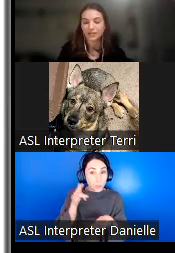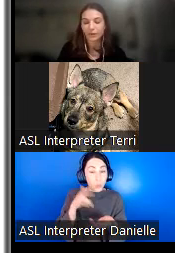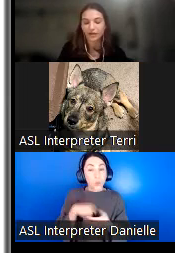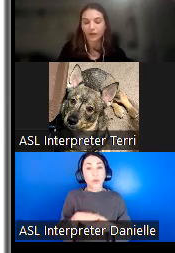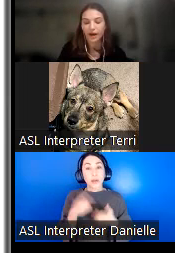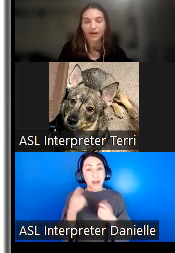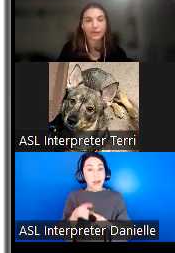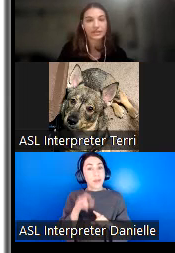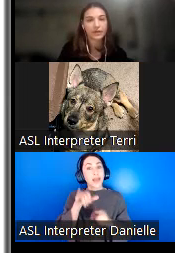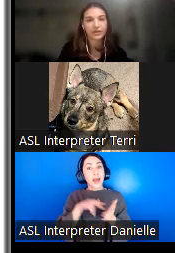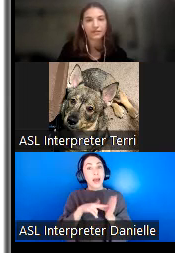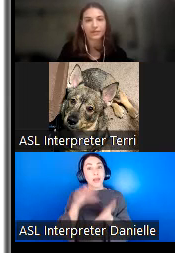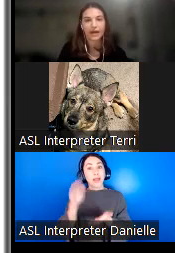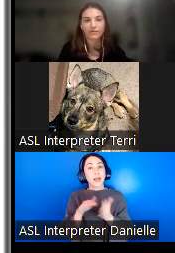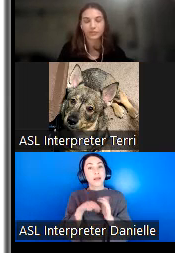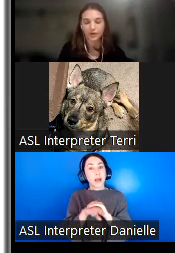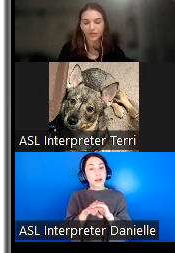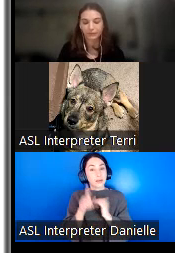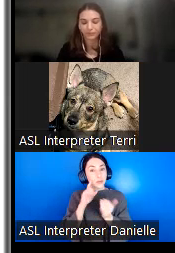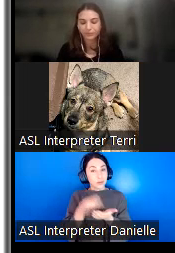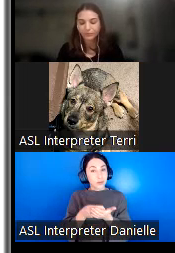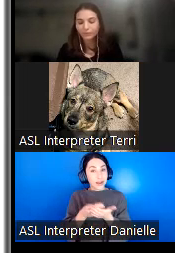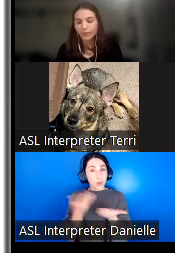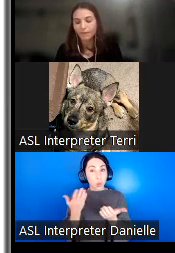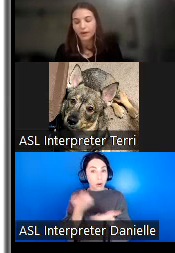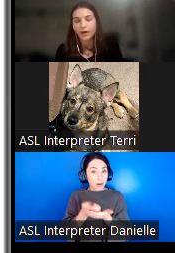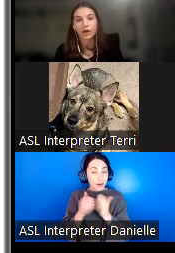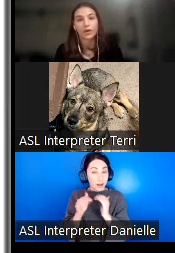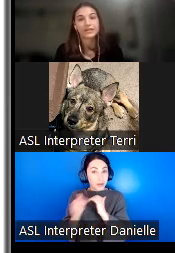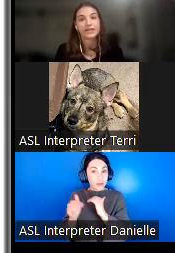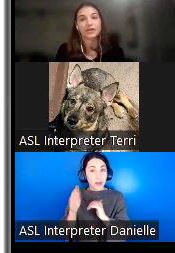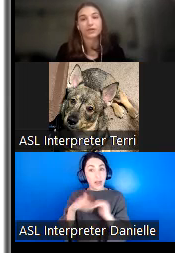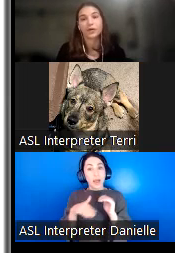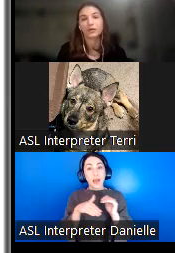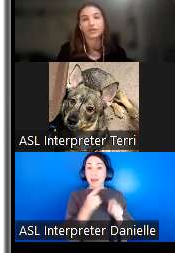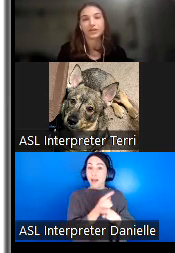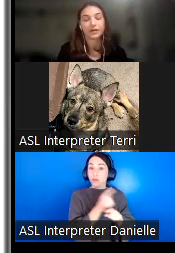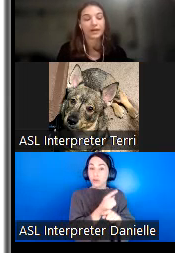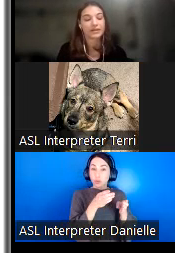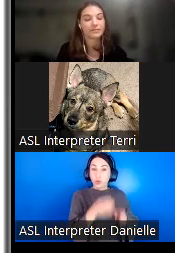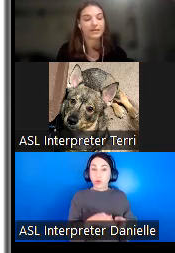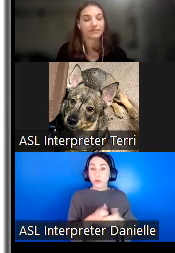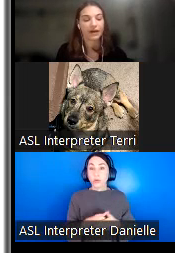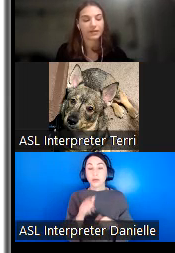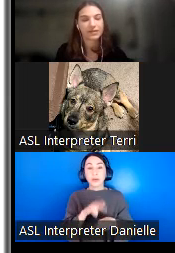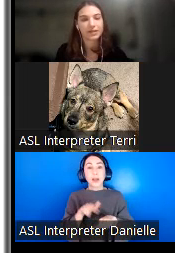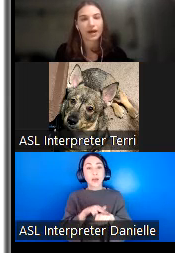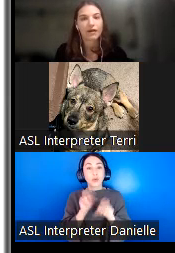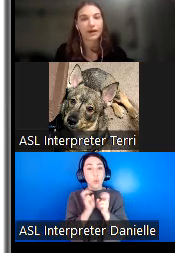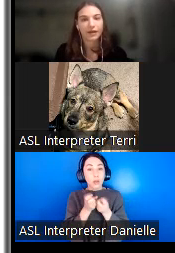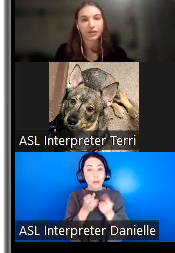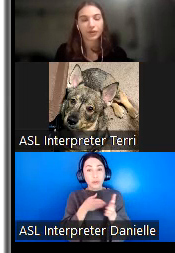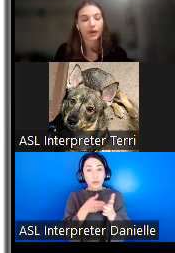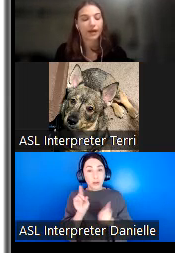less access to money or economic stability than the average person. According to the National Coalition Against Domestic